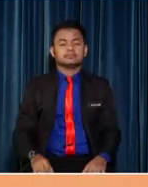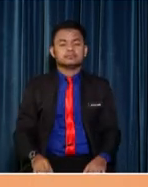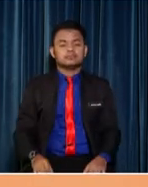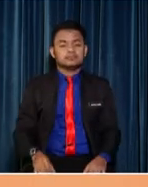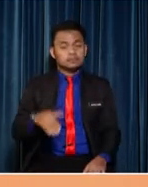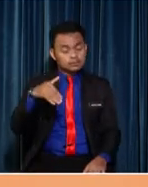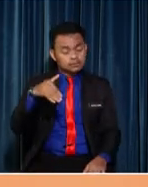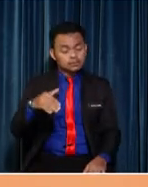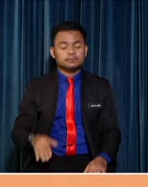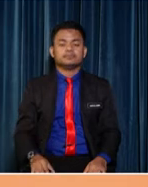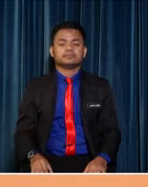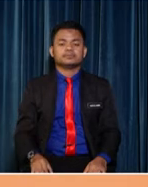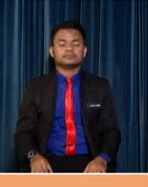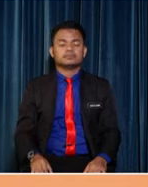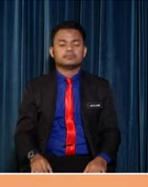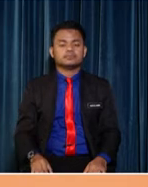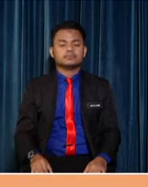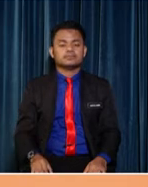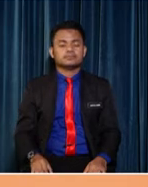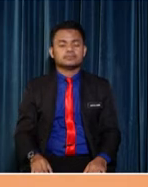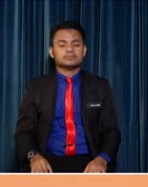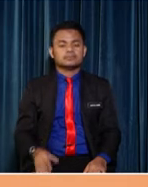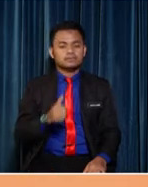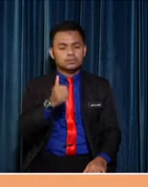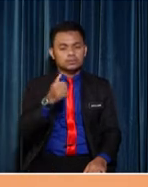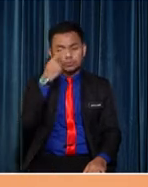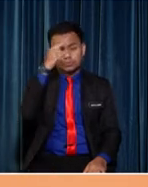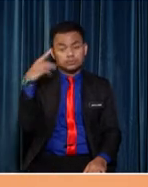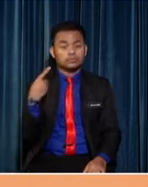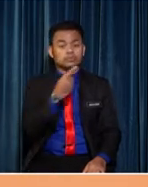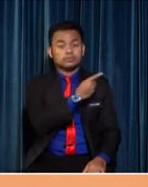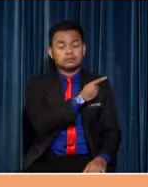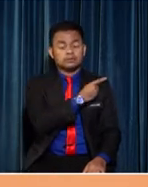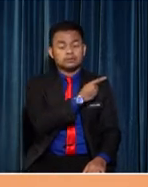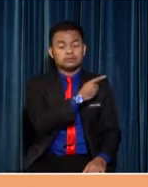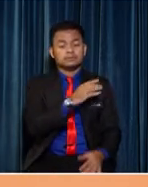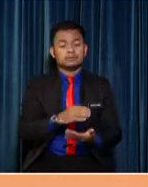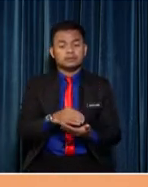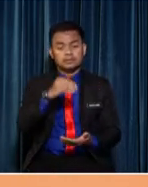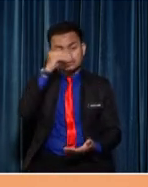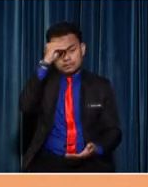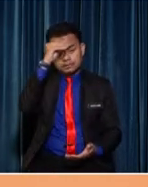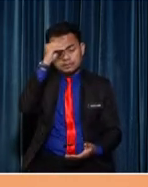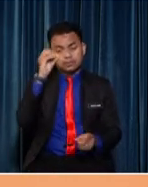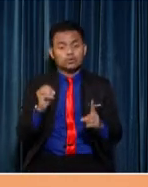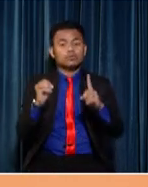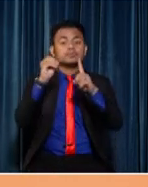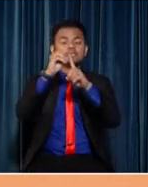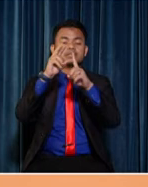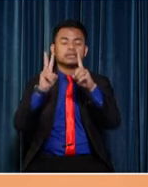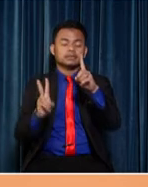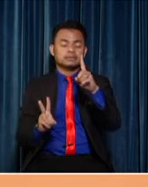Before that, it's good for us to go through the objectives